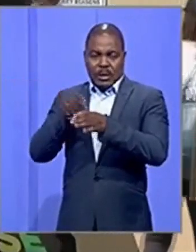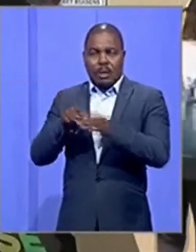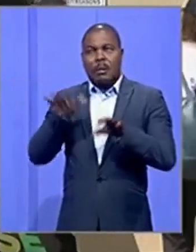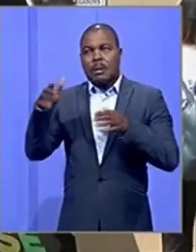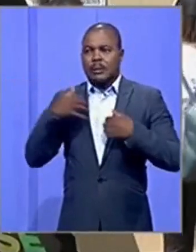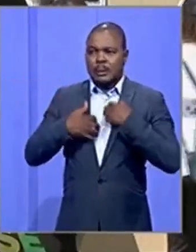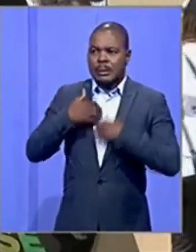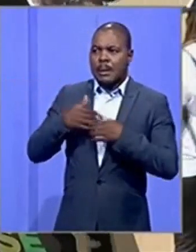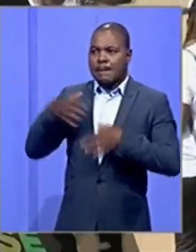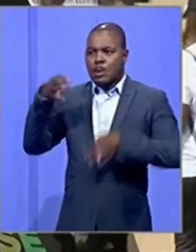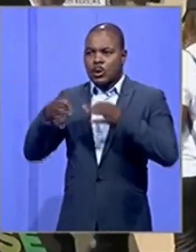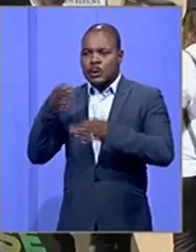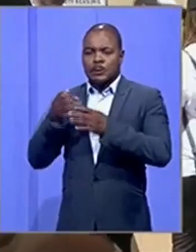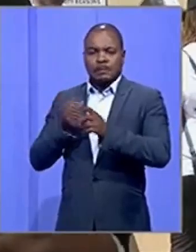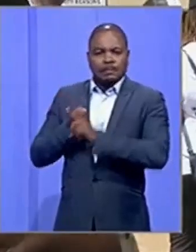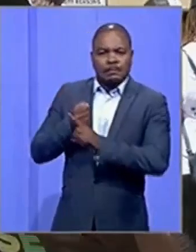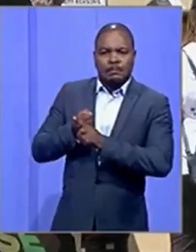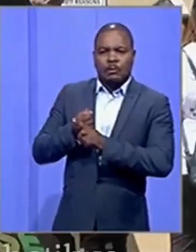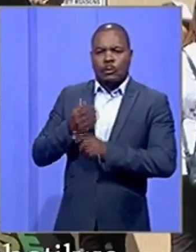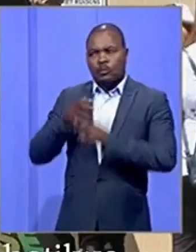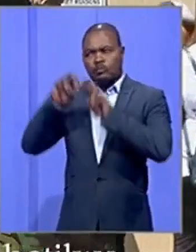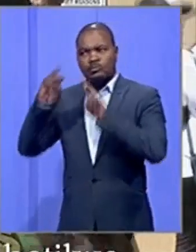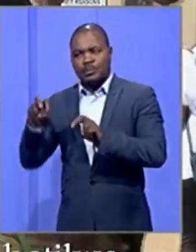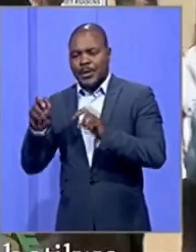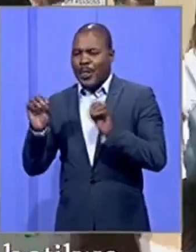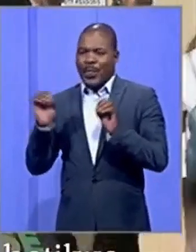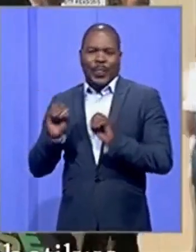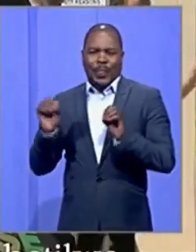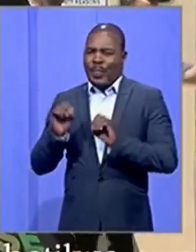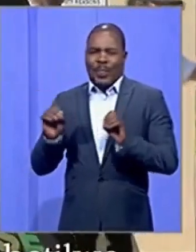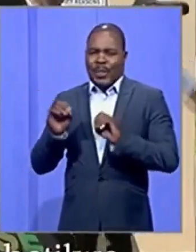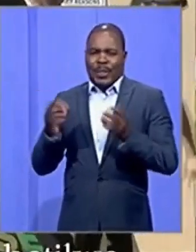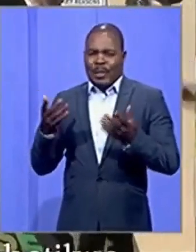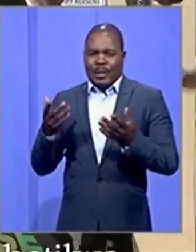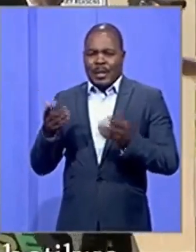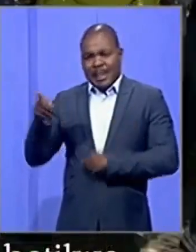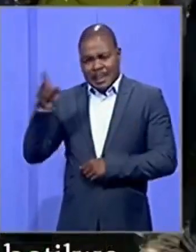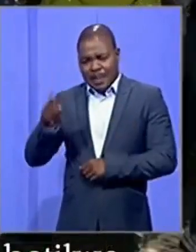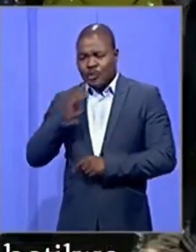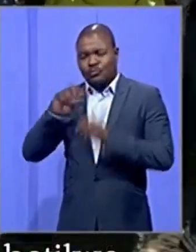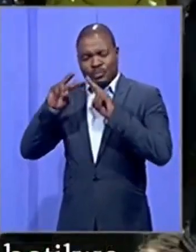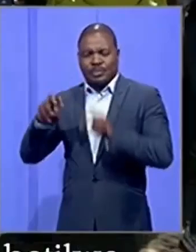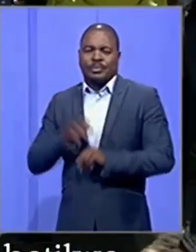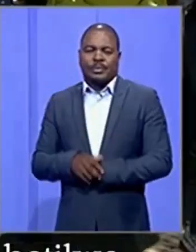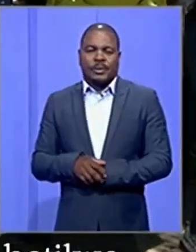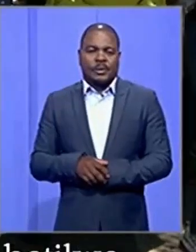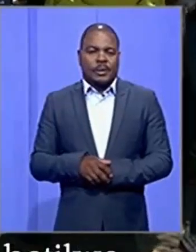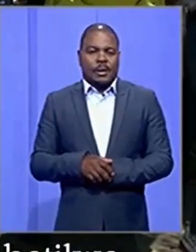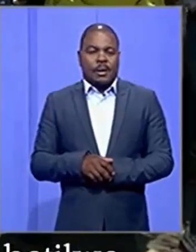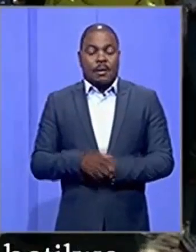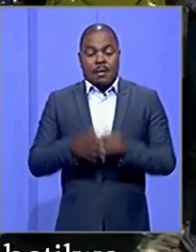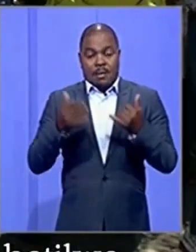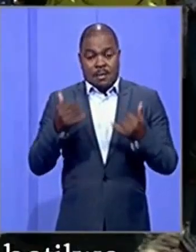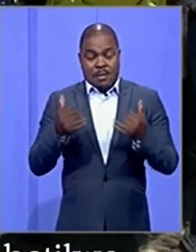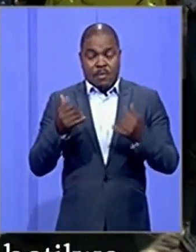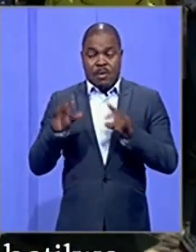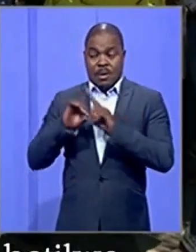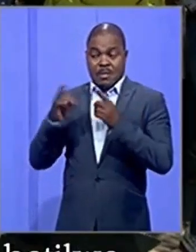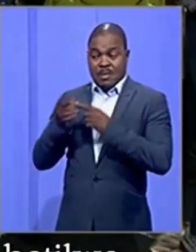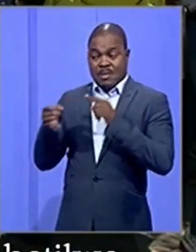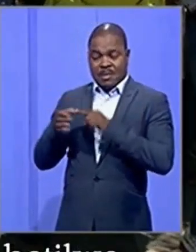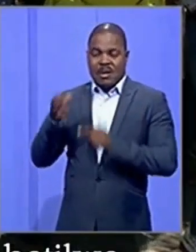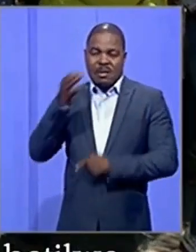will ya teng gore ba investigate dilo tse the way ba tshwanetseng ka teng. Ha ditaba di sa le mothating ona lefapha le